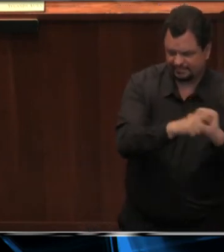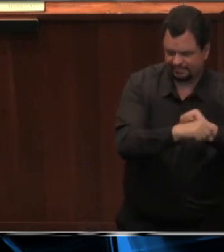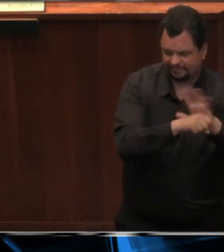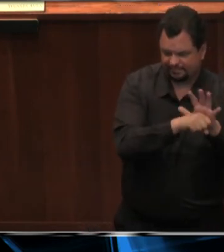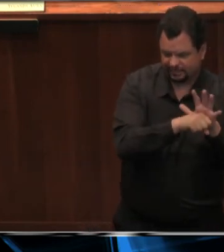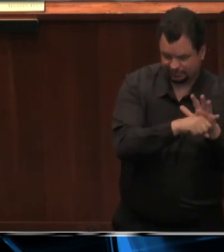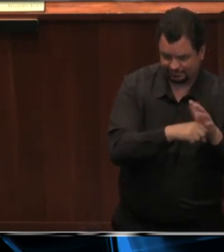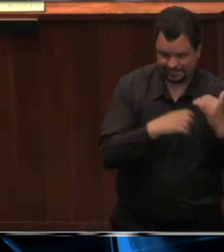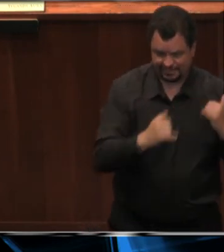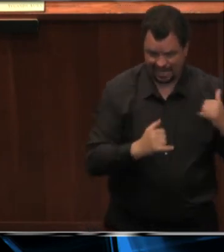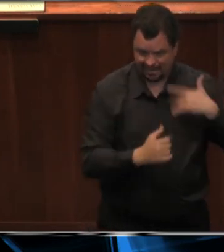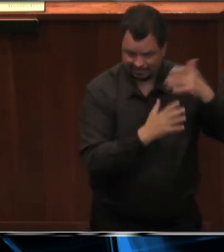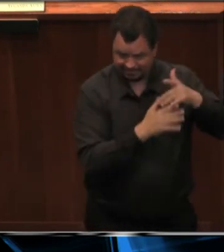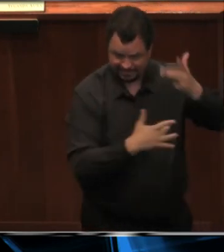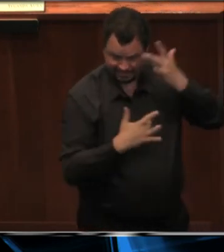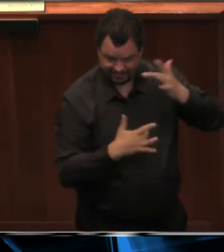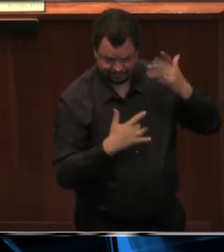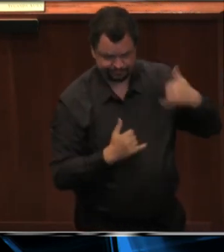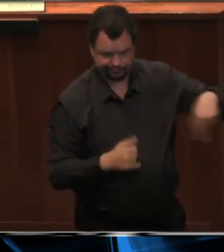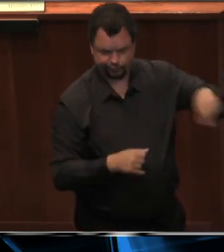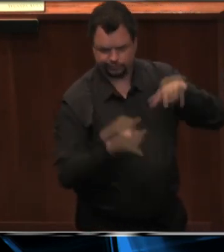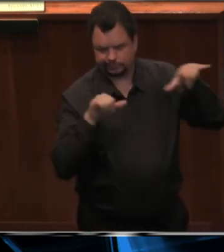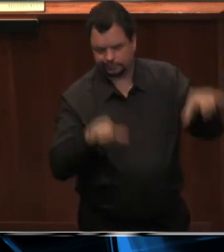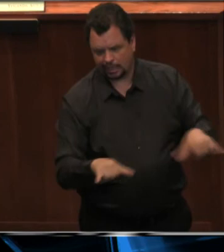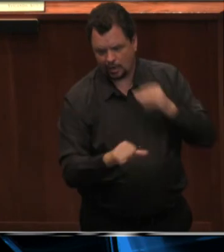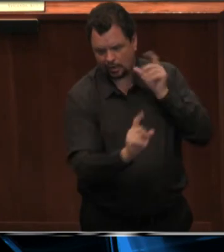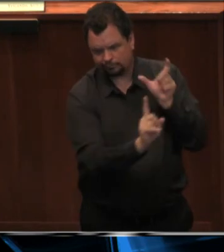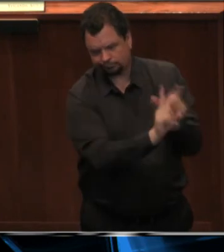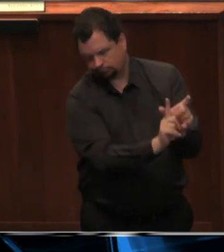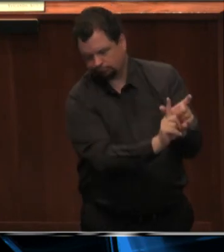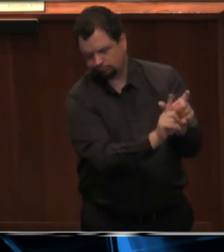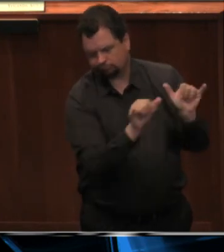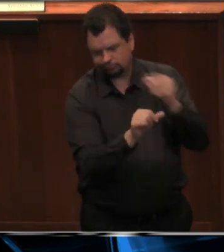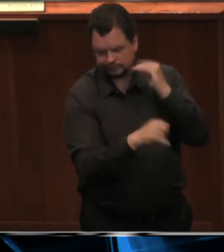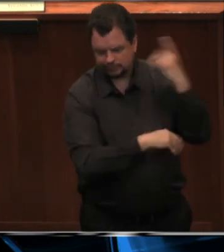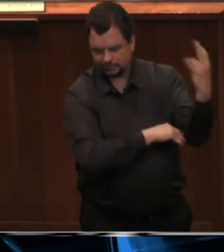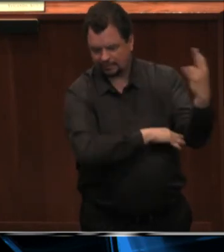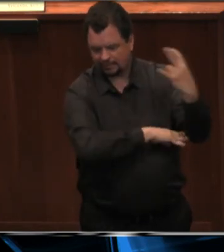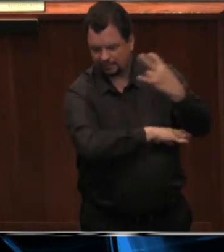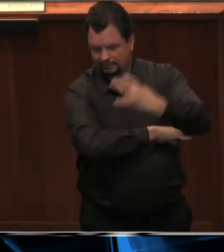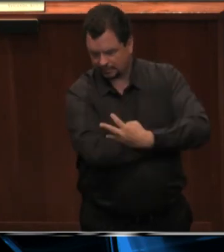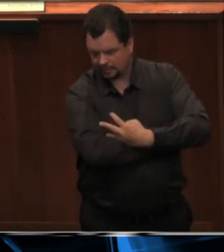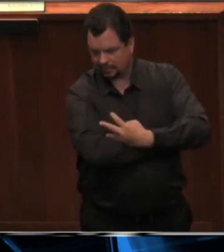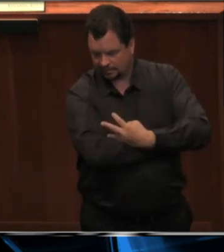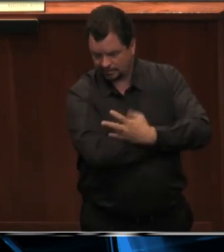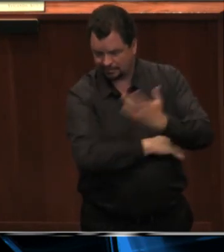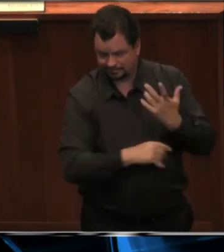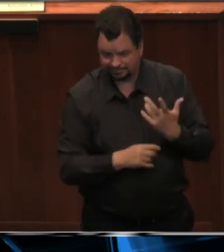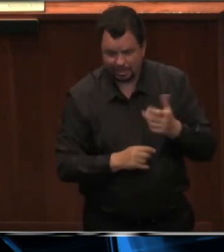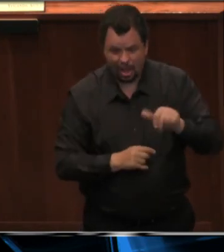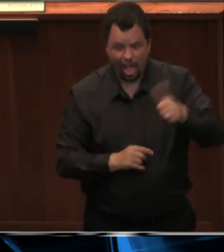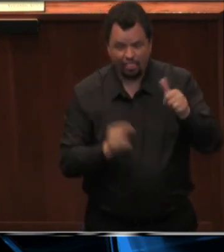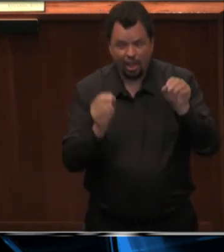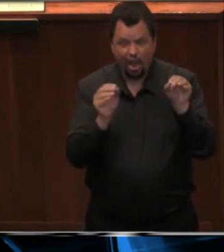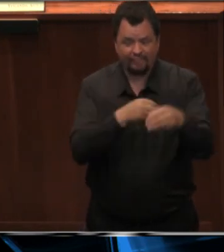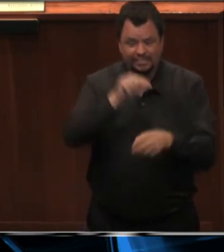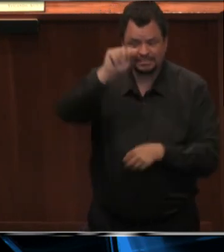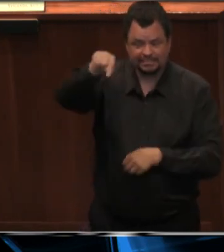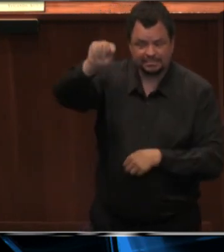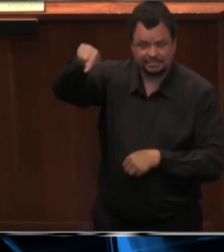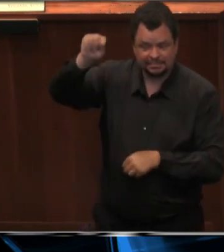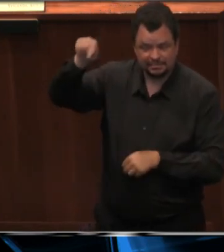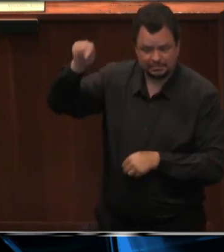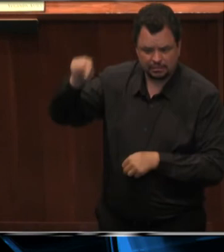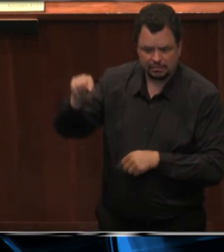which took 7 days. During that time, the other office mates were also tested, and thankfully, no one,